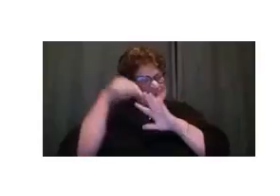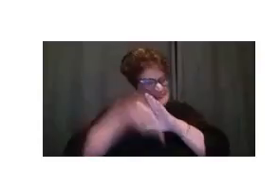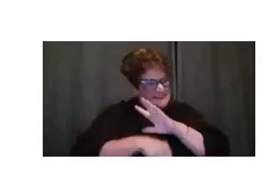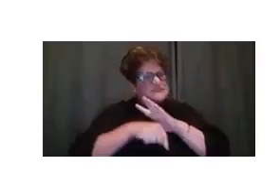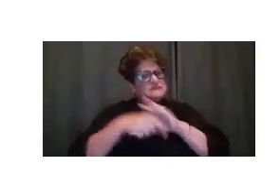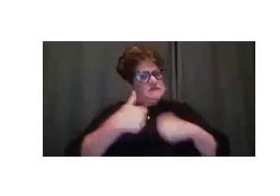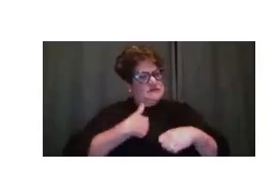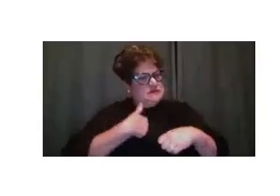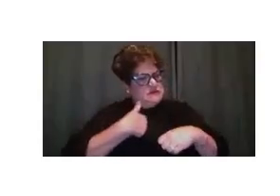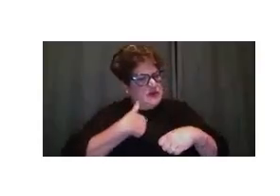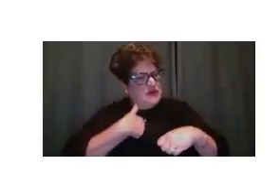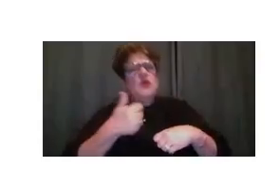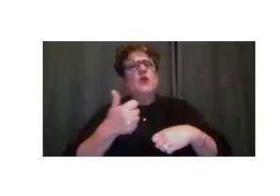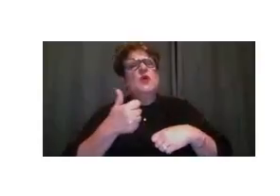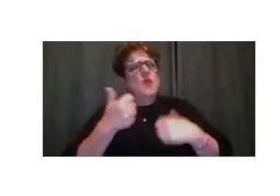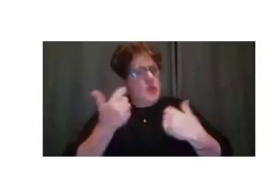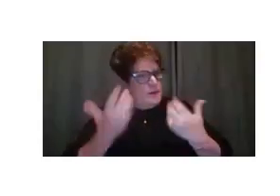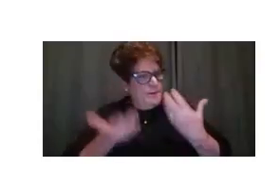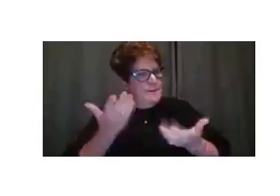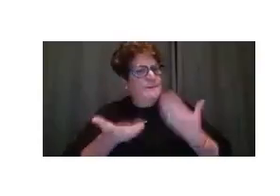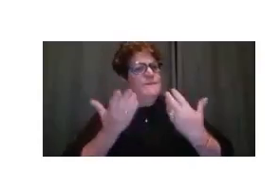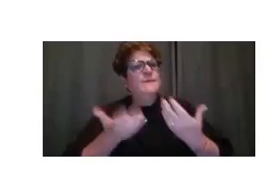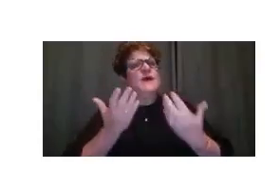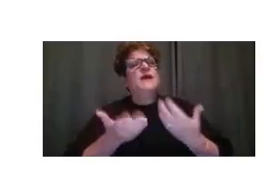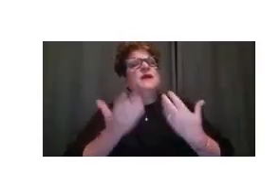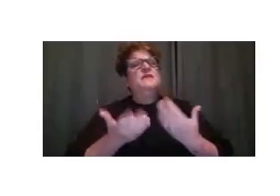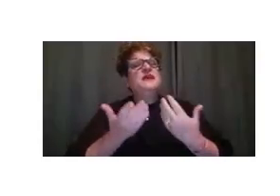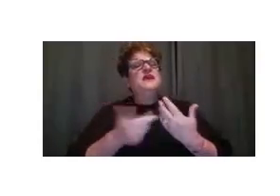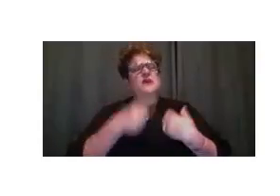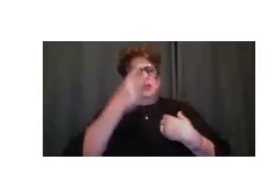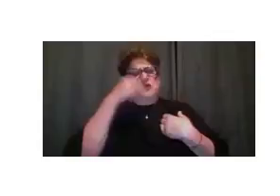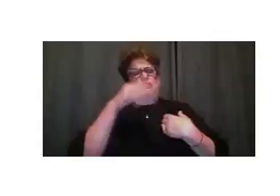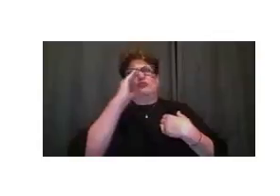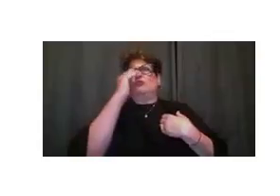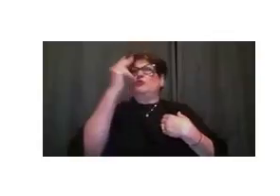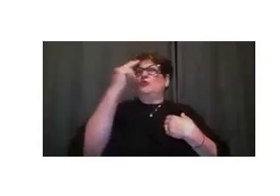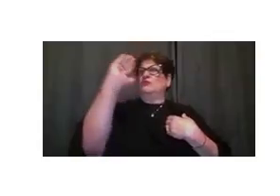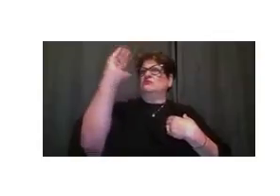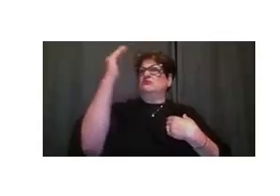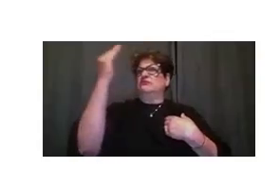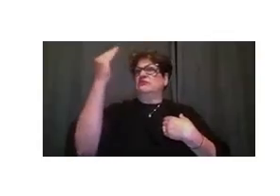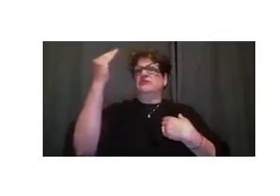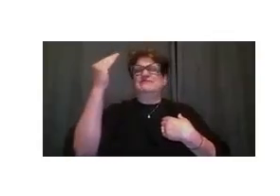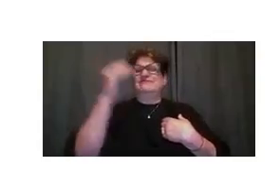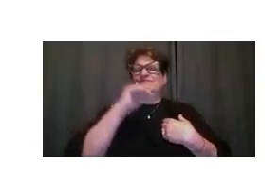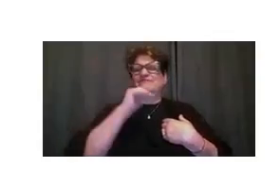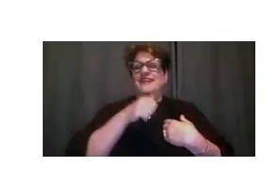ourselves, maybe we wouldn't be so quick to judge